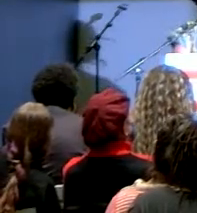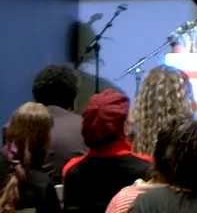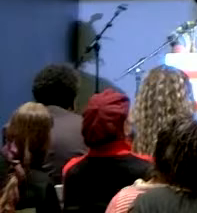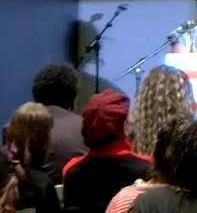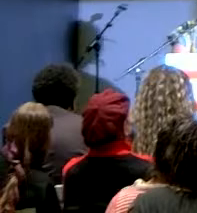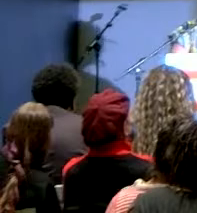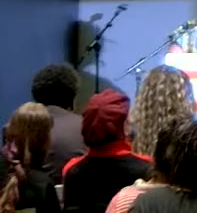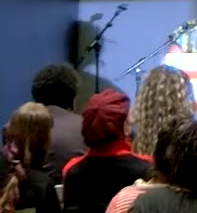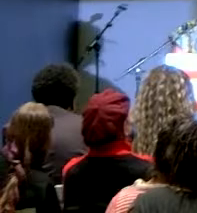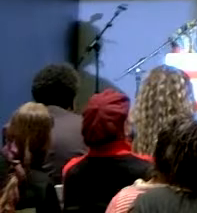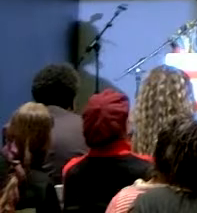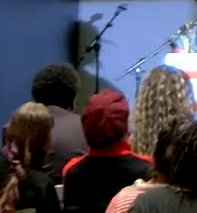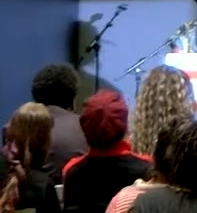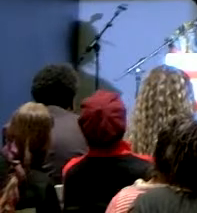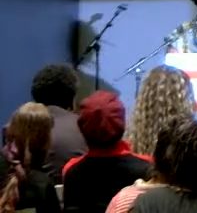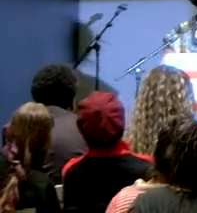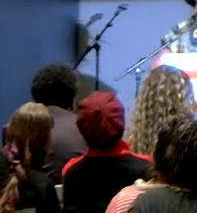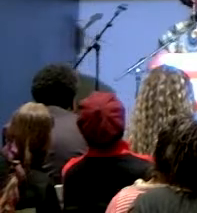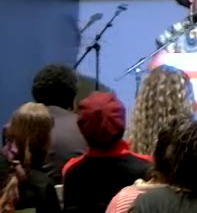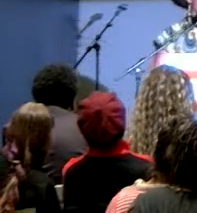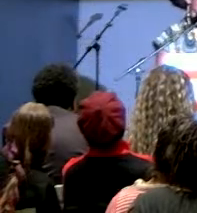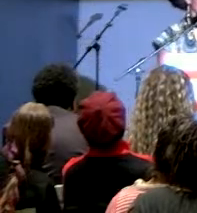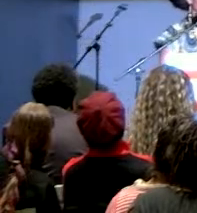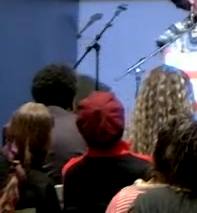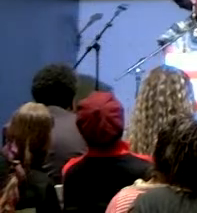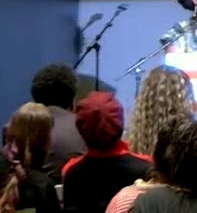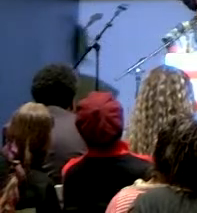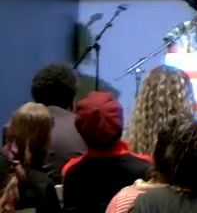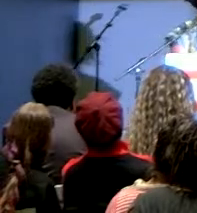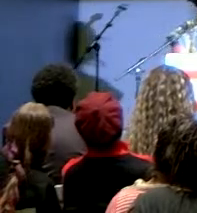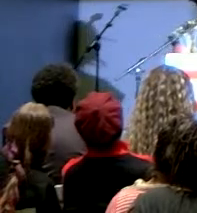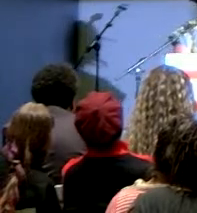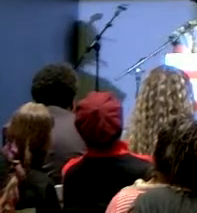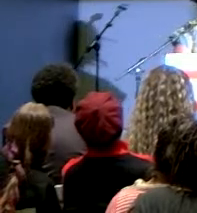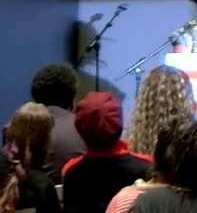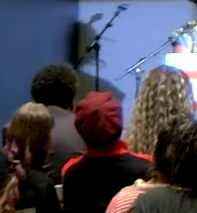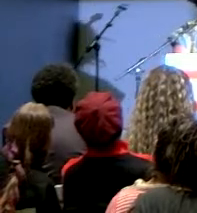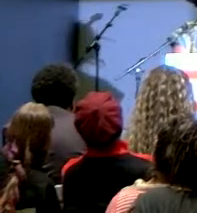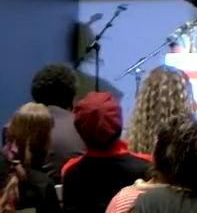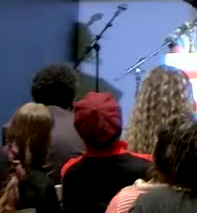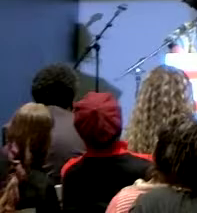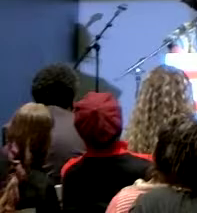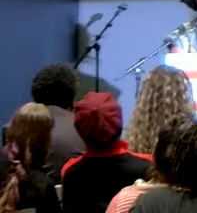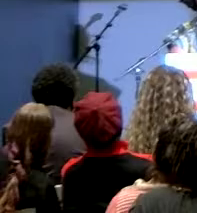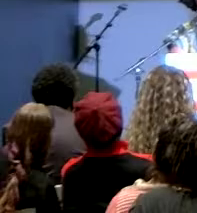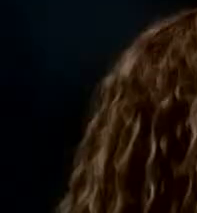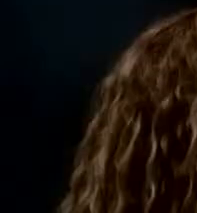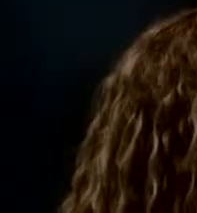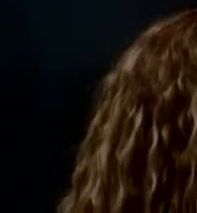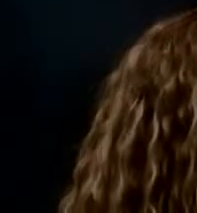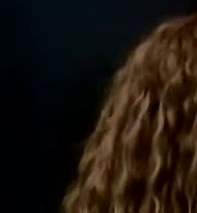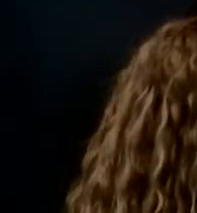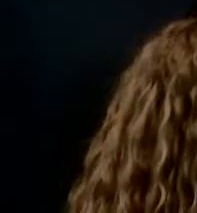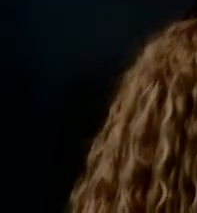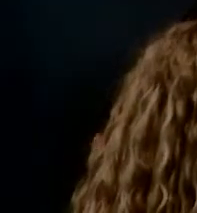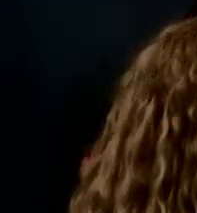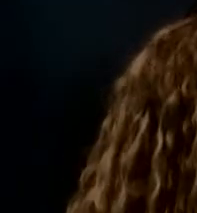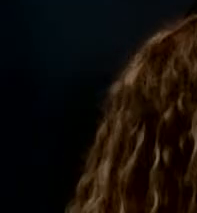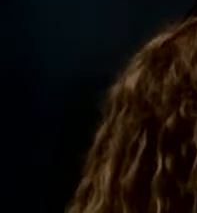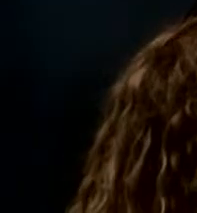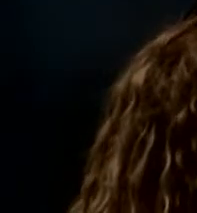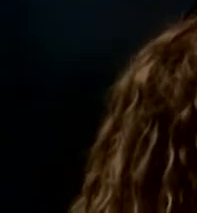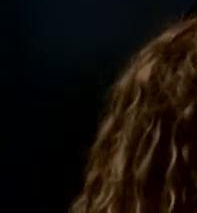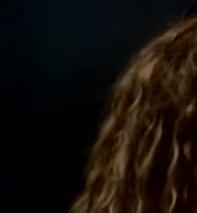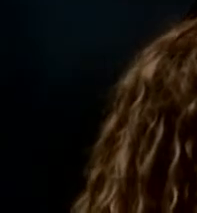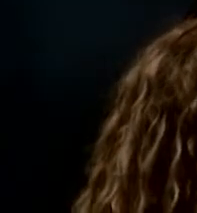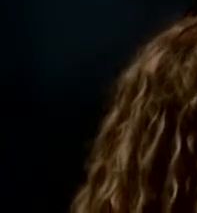Welcome to When We Dream in Bittersweet Tongues. I am Shonda Buchanan, the curator of this lovely event, and